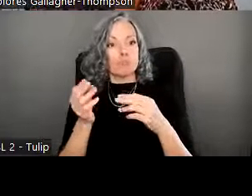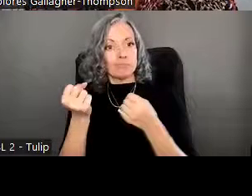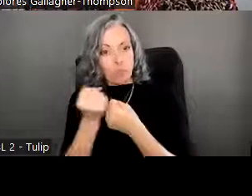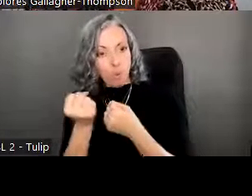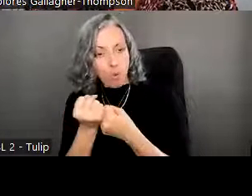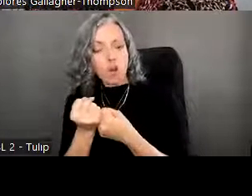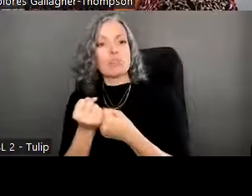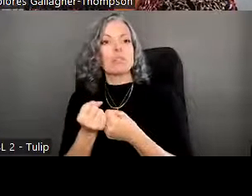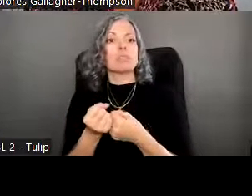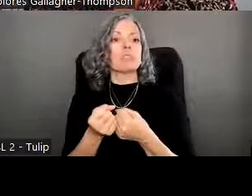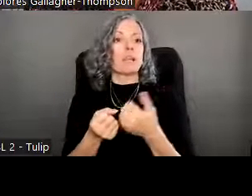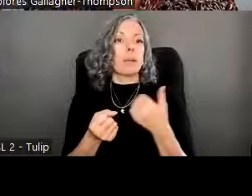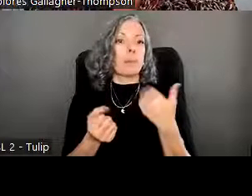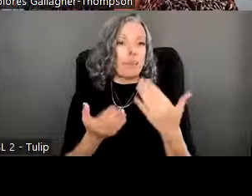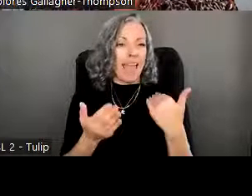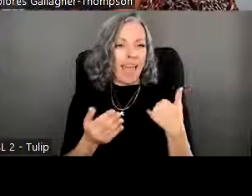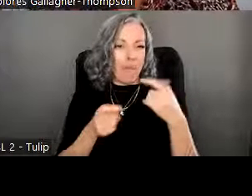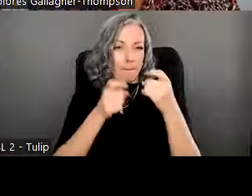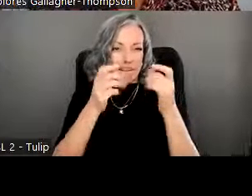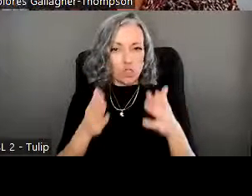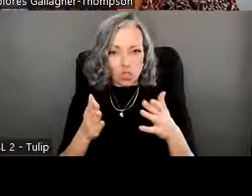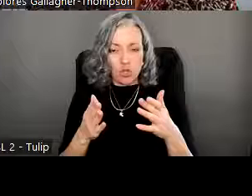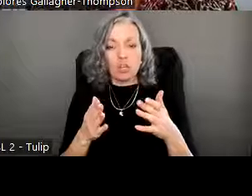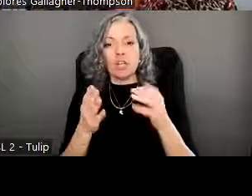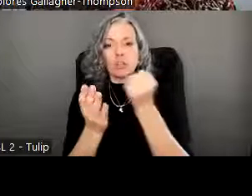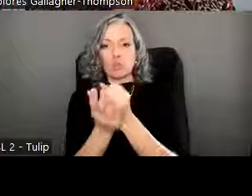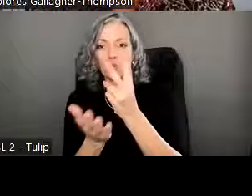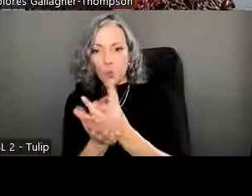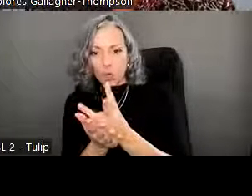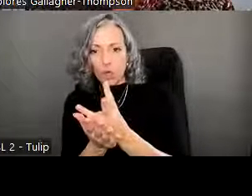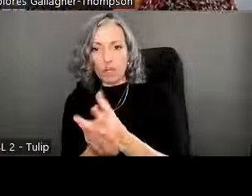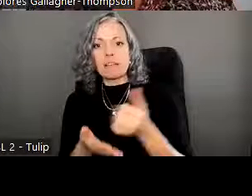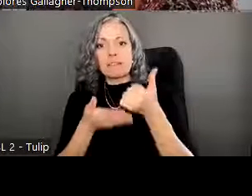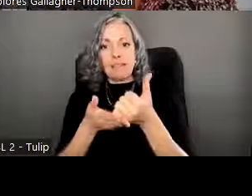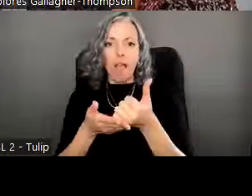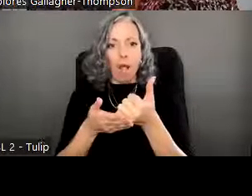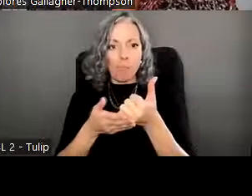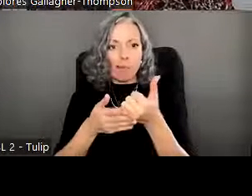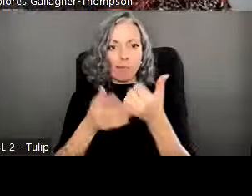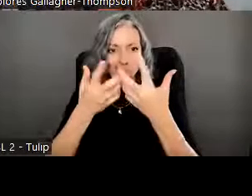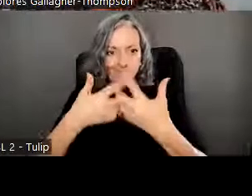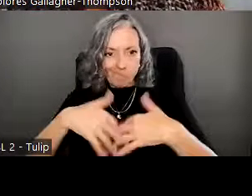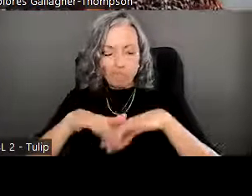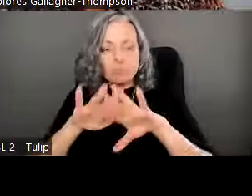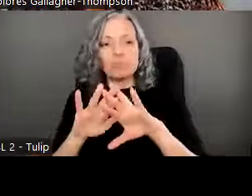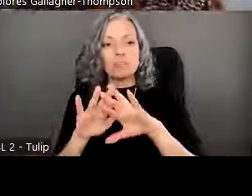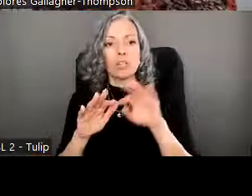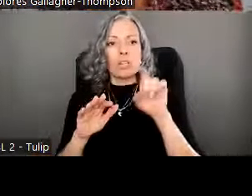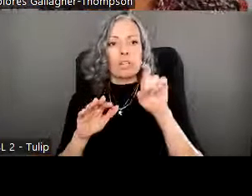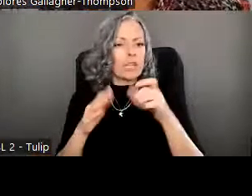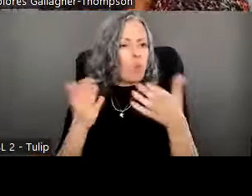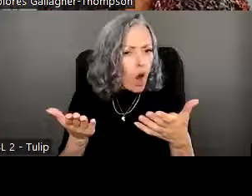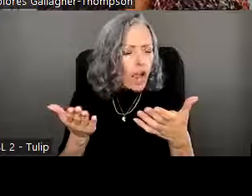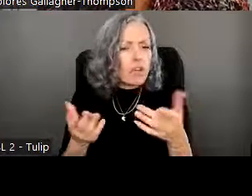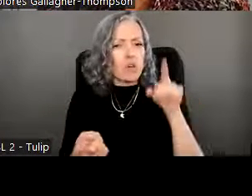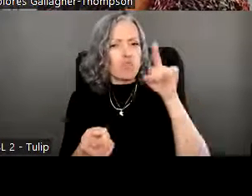resources, perhaps having a care manager, a social worker to help sort things out, what's needed to